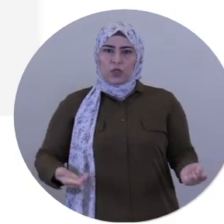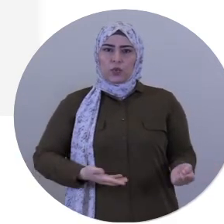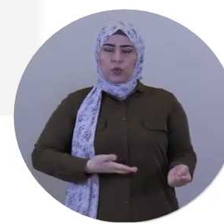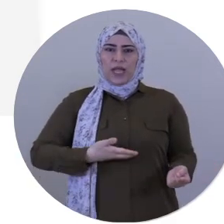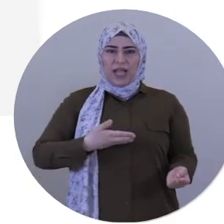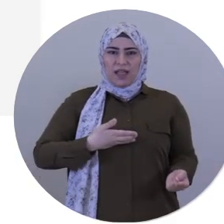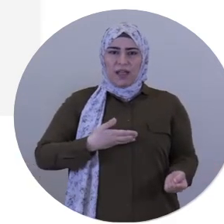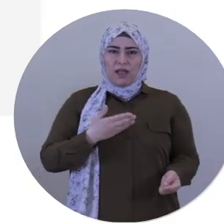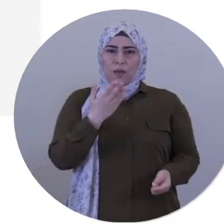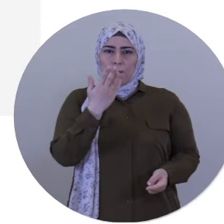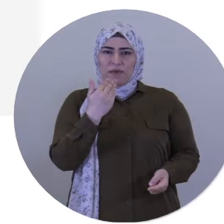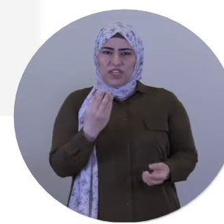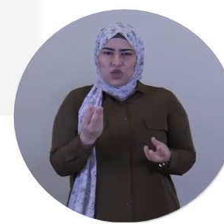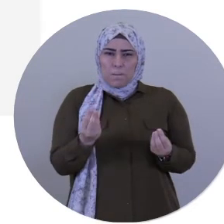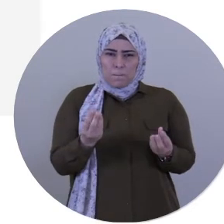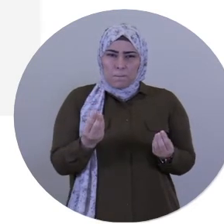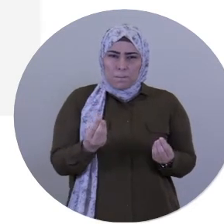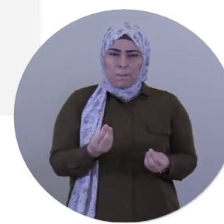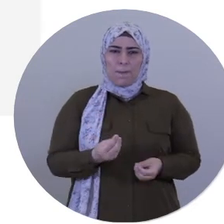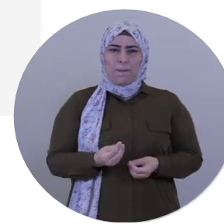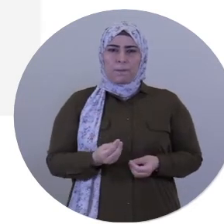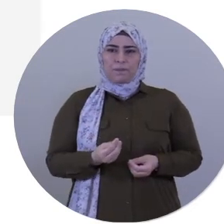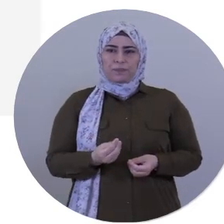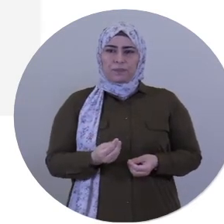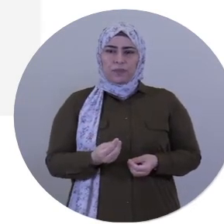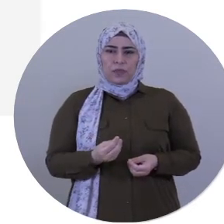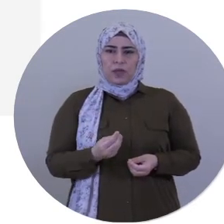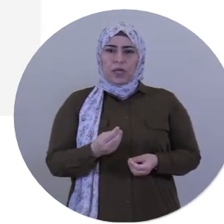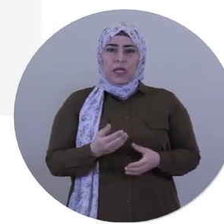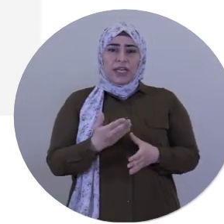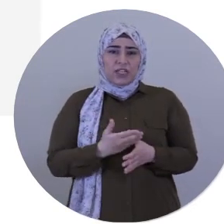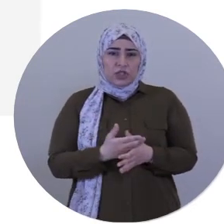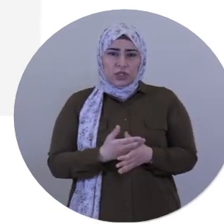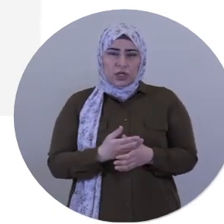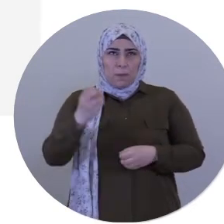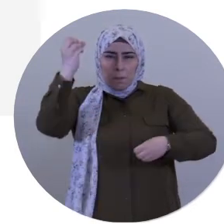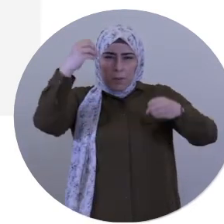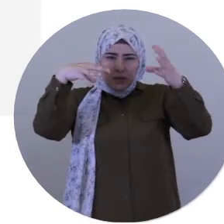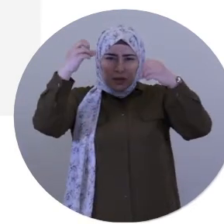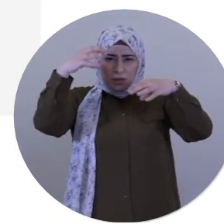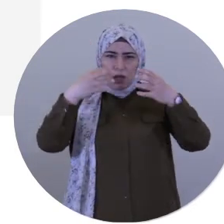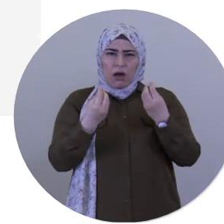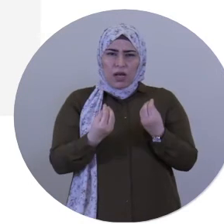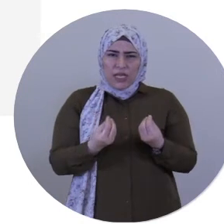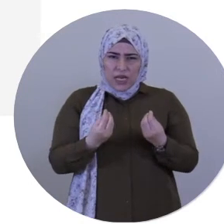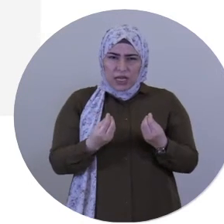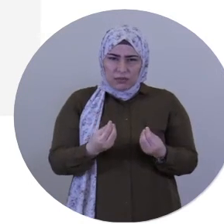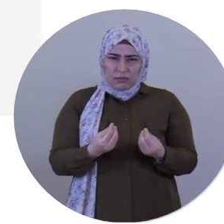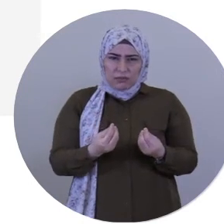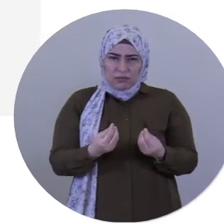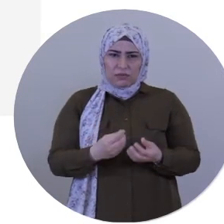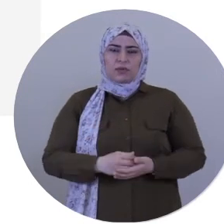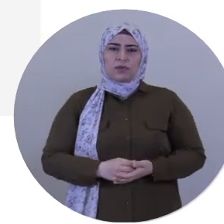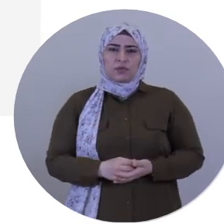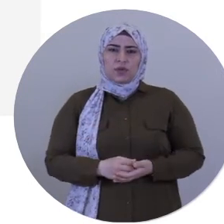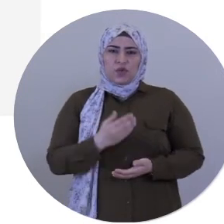In a hot desert, there simply is not enough rainfall. So the definition holds true. But suppose